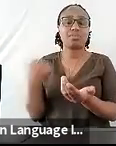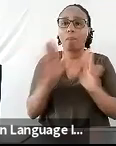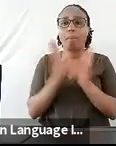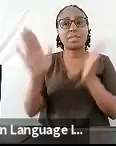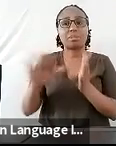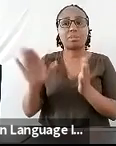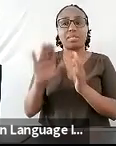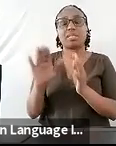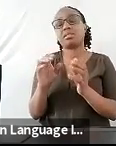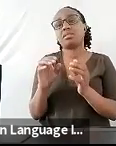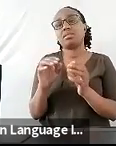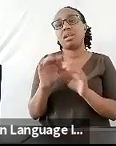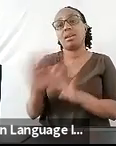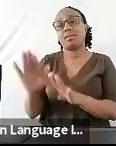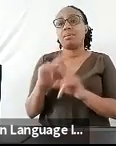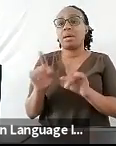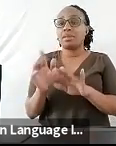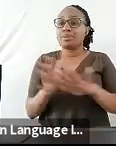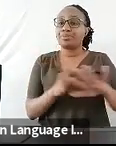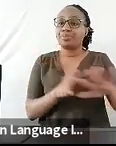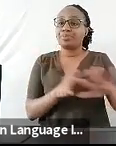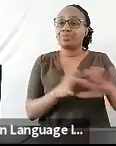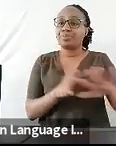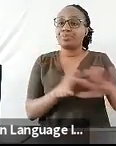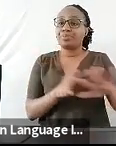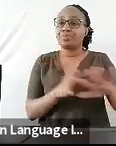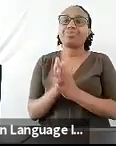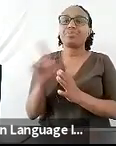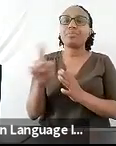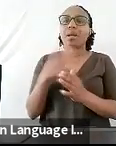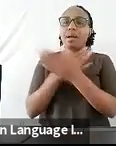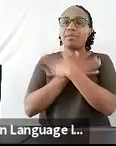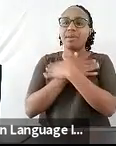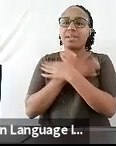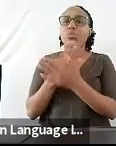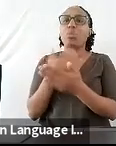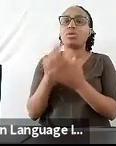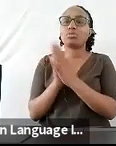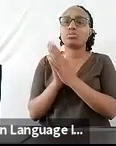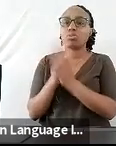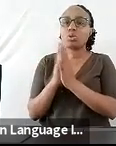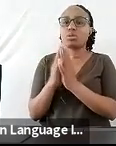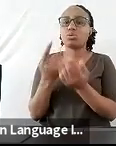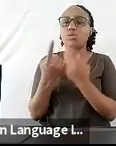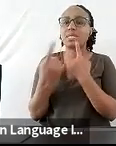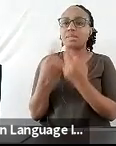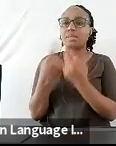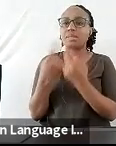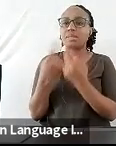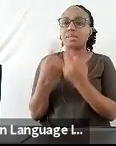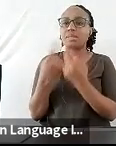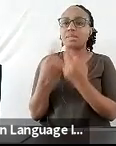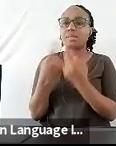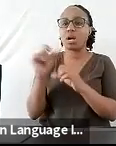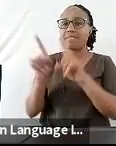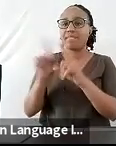is trying to put this series to kind of speak back to this paradigm of travel writing and be like, actually, here is